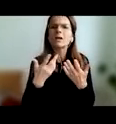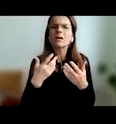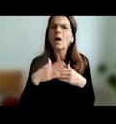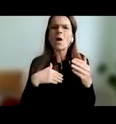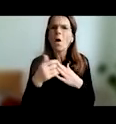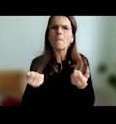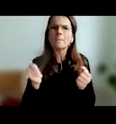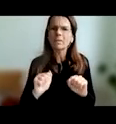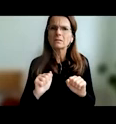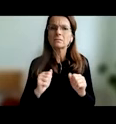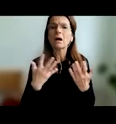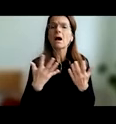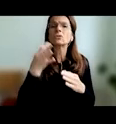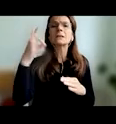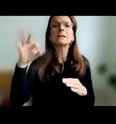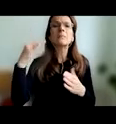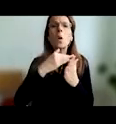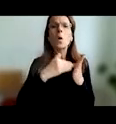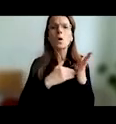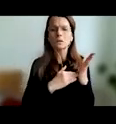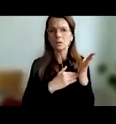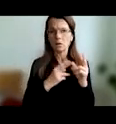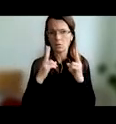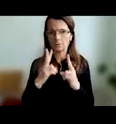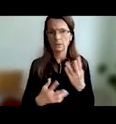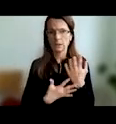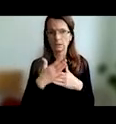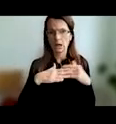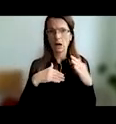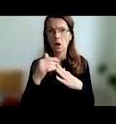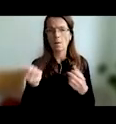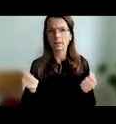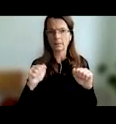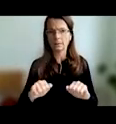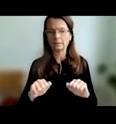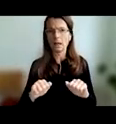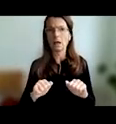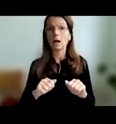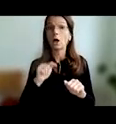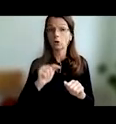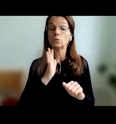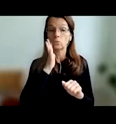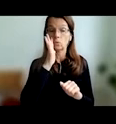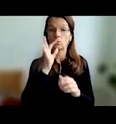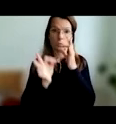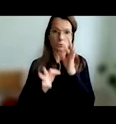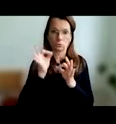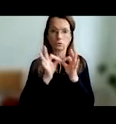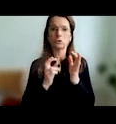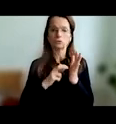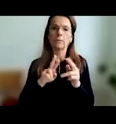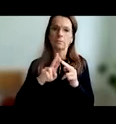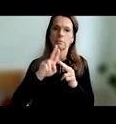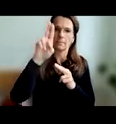big problem related to the typology of competences. Here